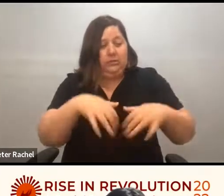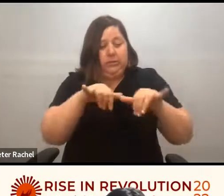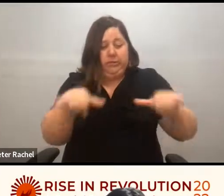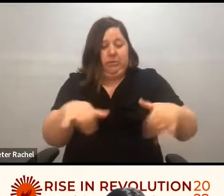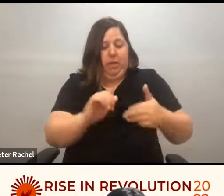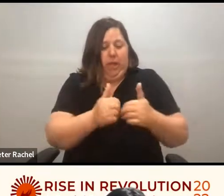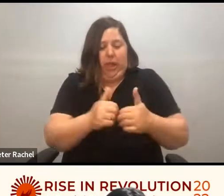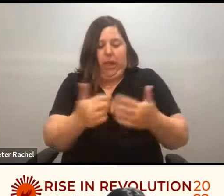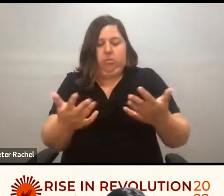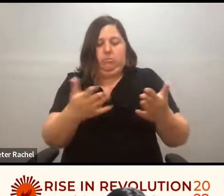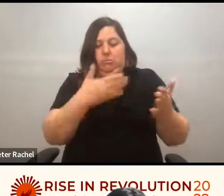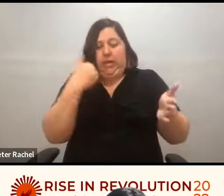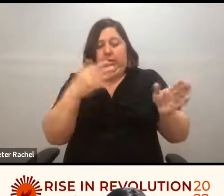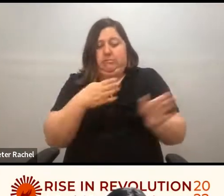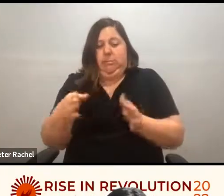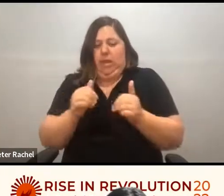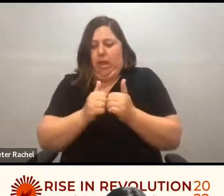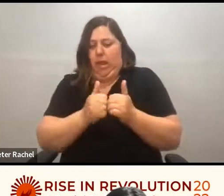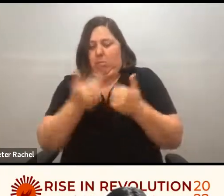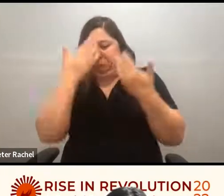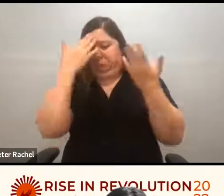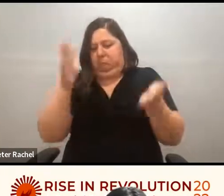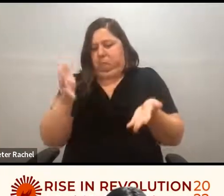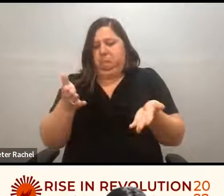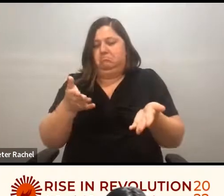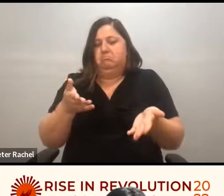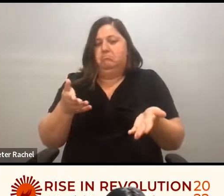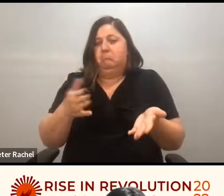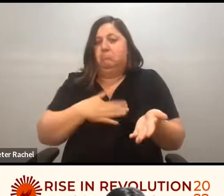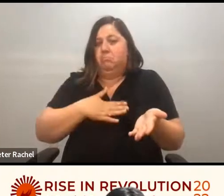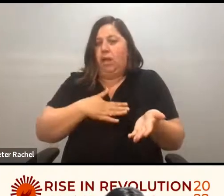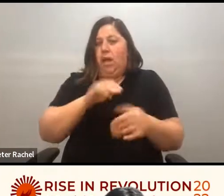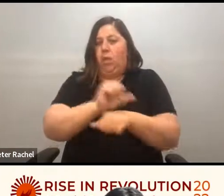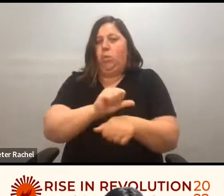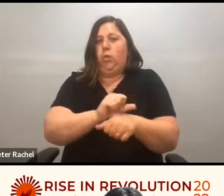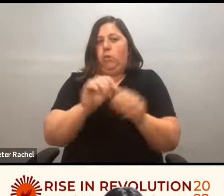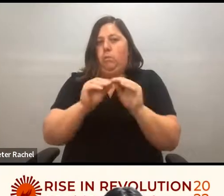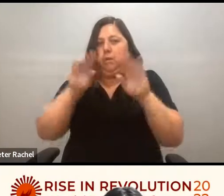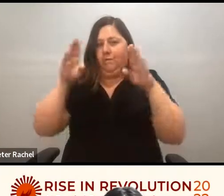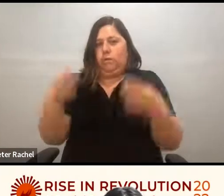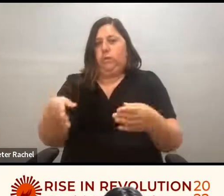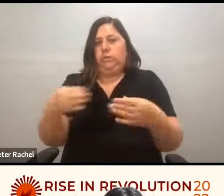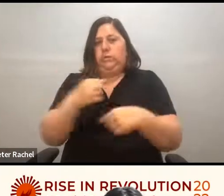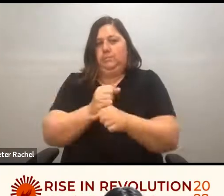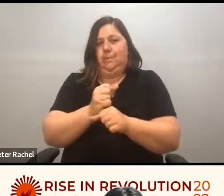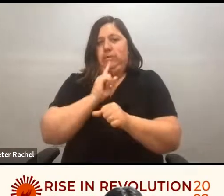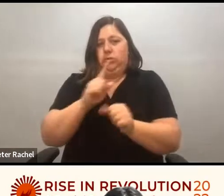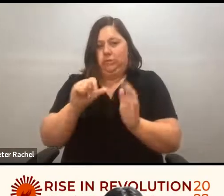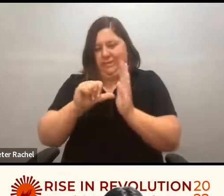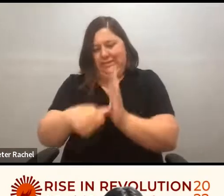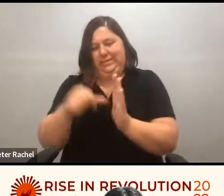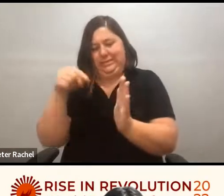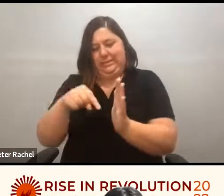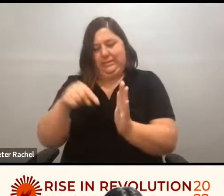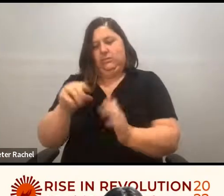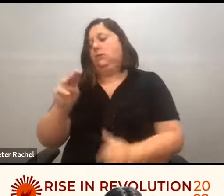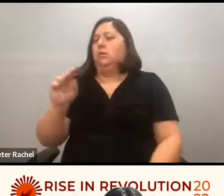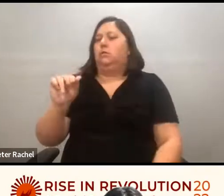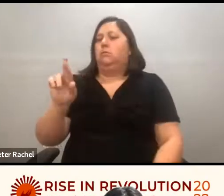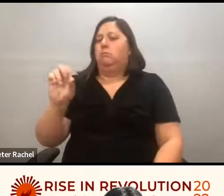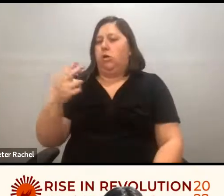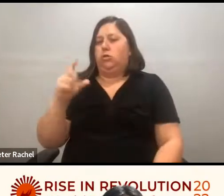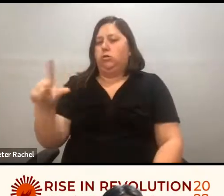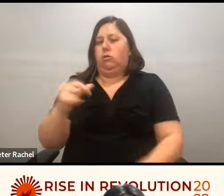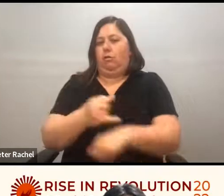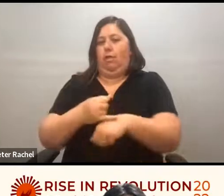the best pathway to do that. My work tends to focus on just making sure that we highlight the Marshall Islands voice